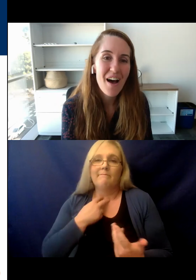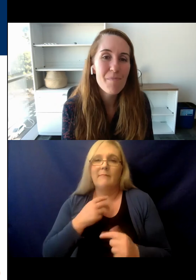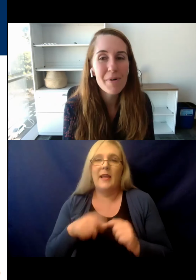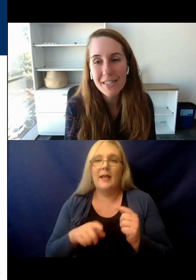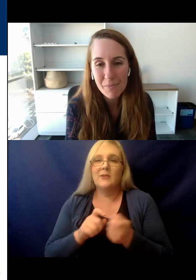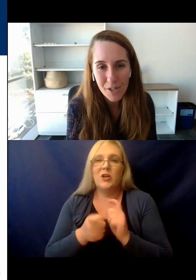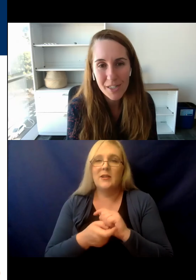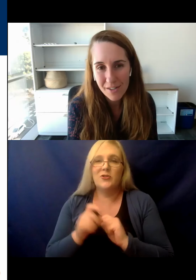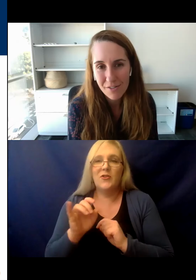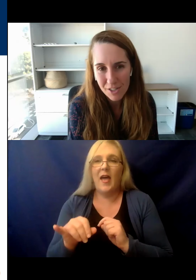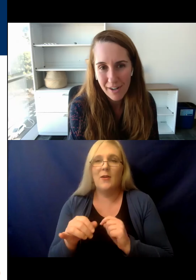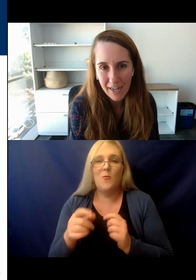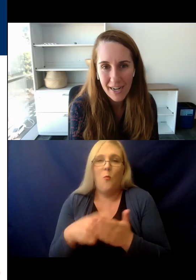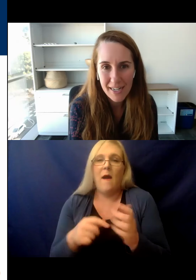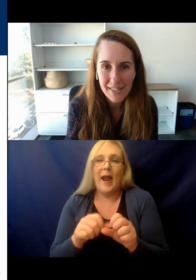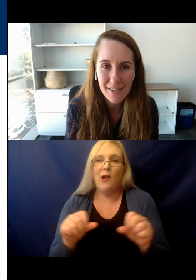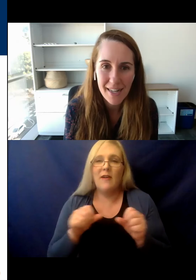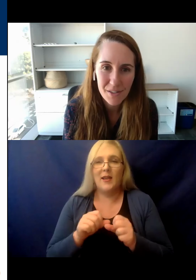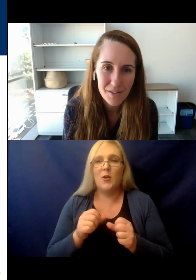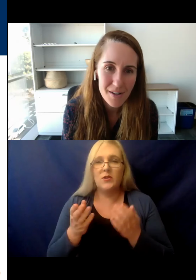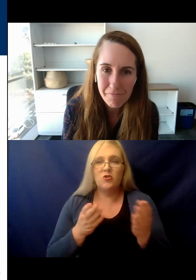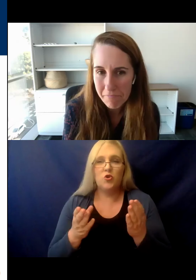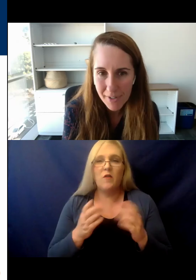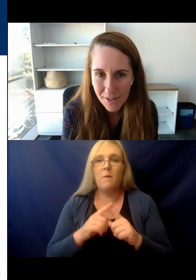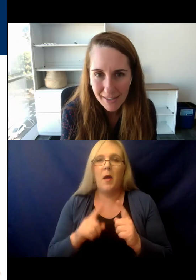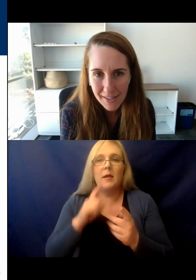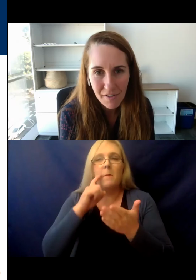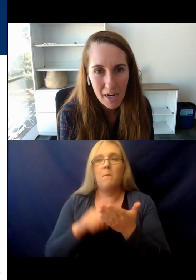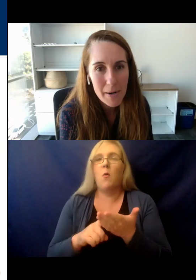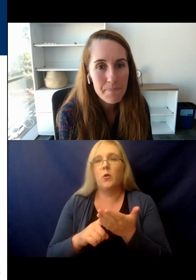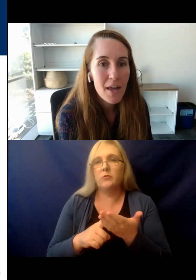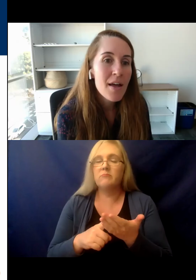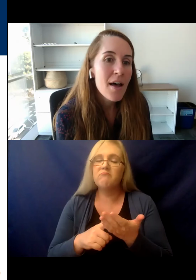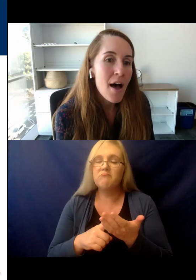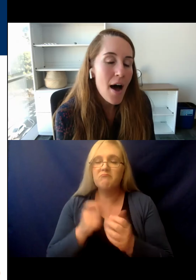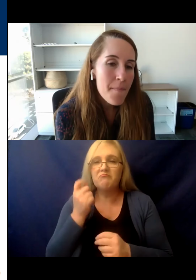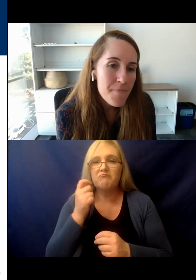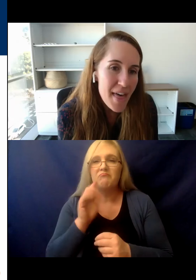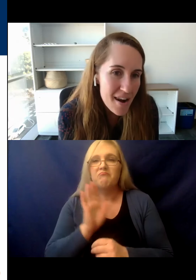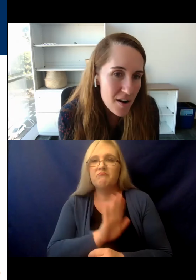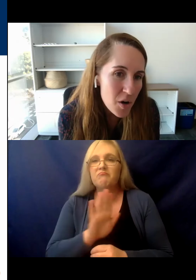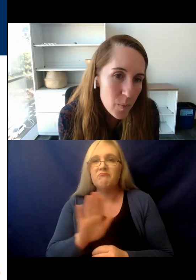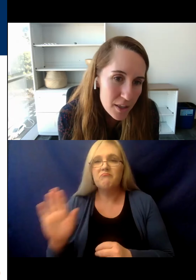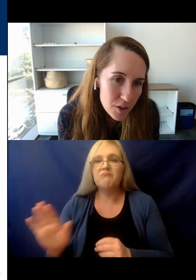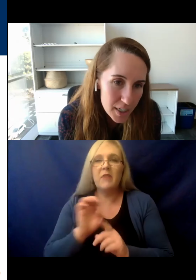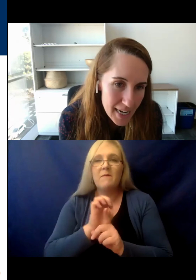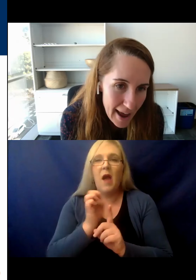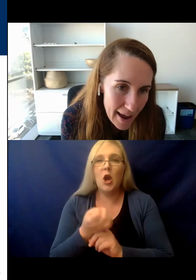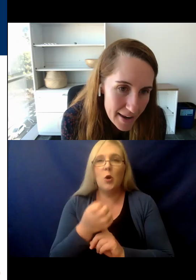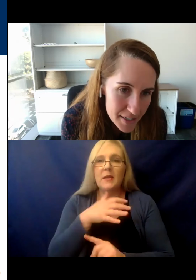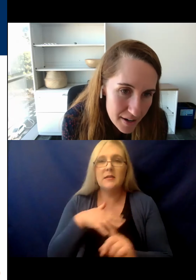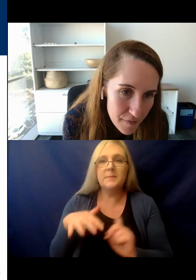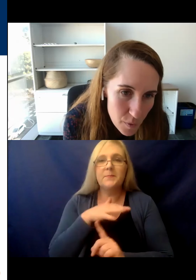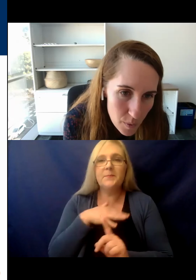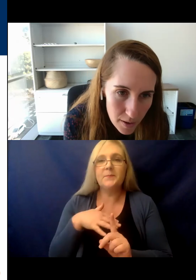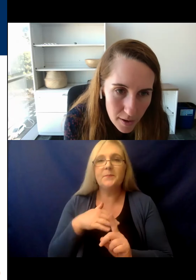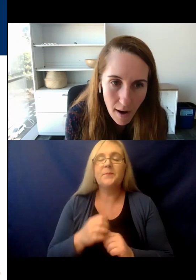served, but it's important to recognize that that's the environment. Then we looked